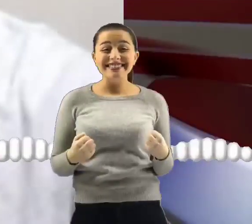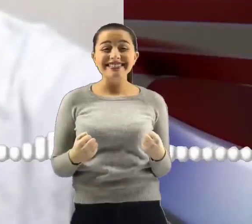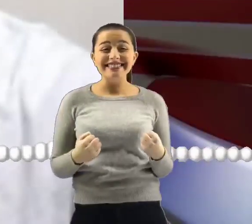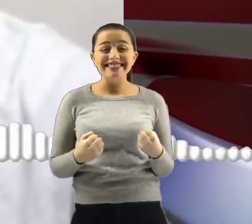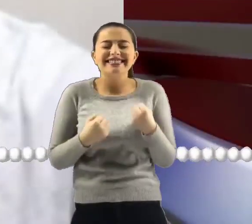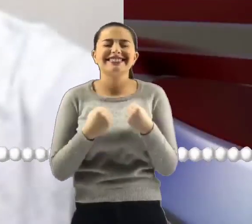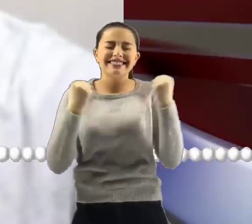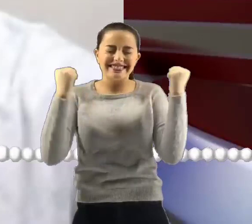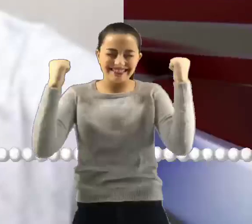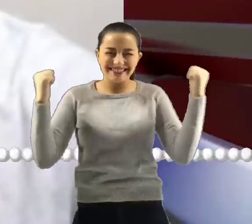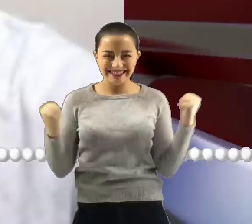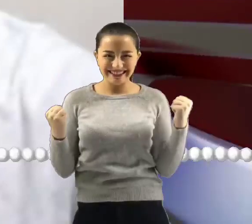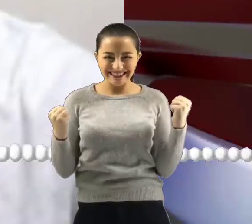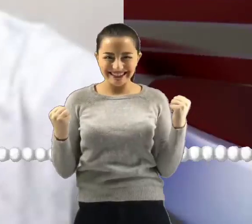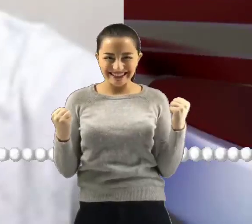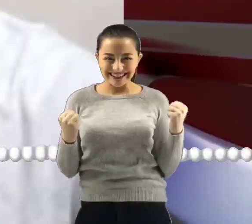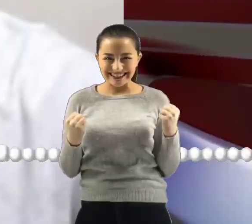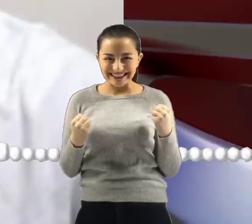dịka esi wee na-ahazi Naịjirịa,